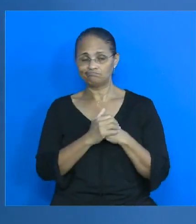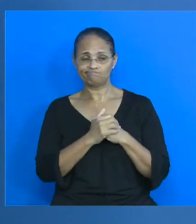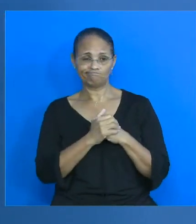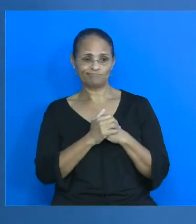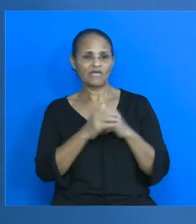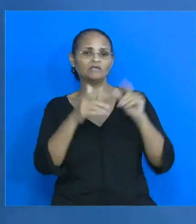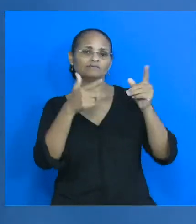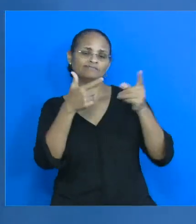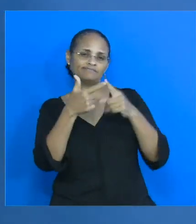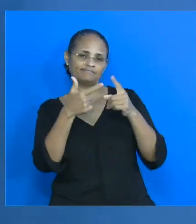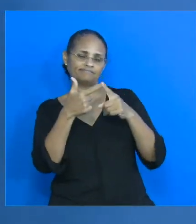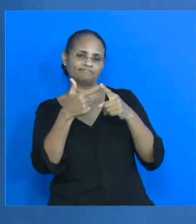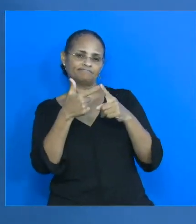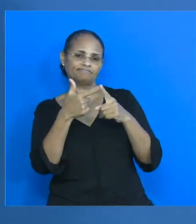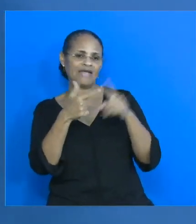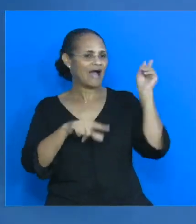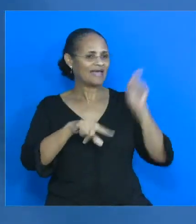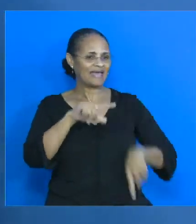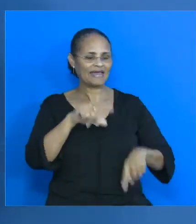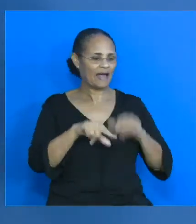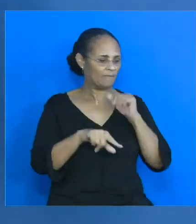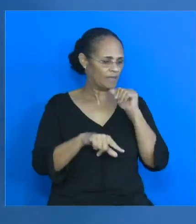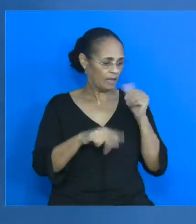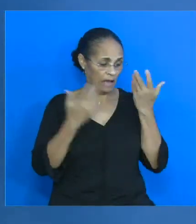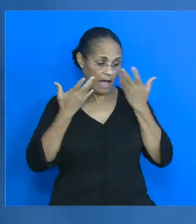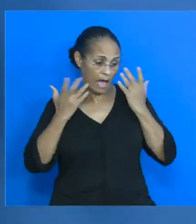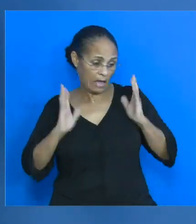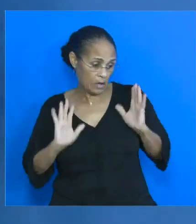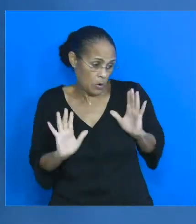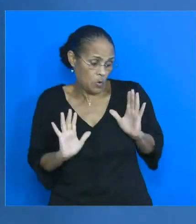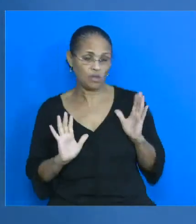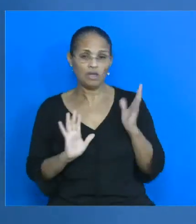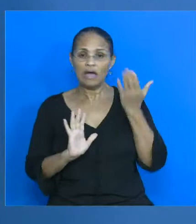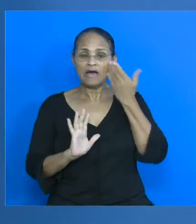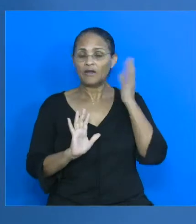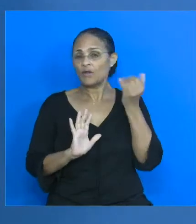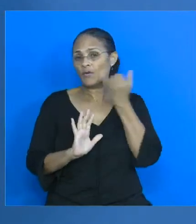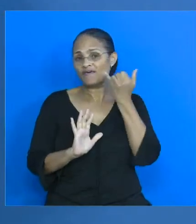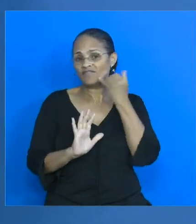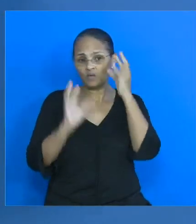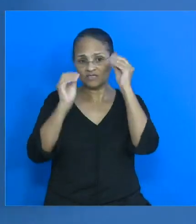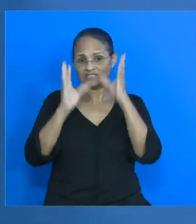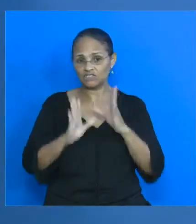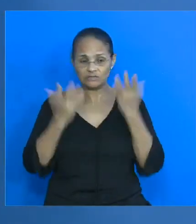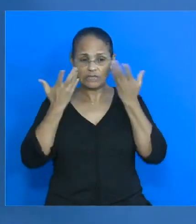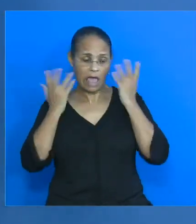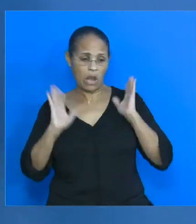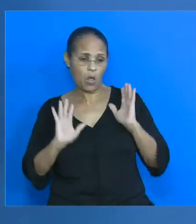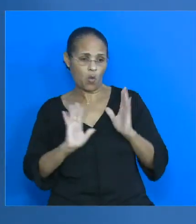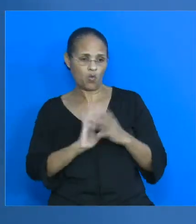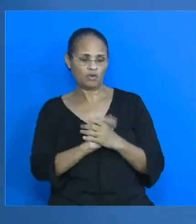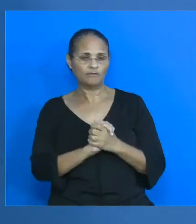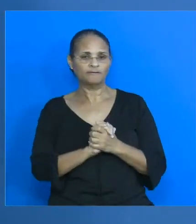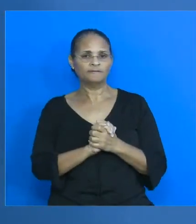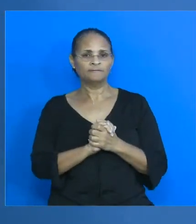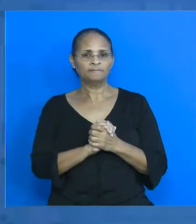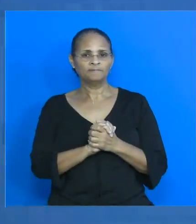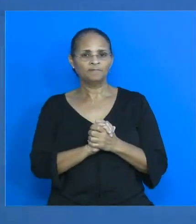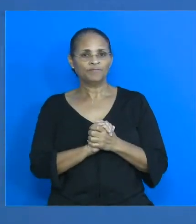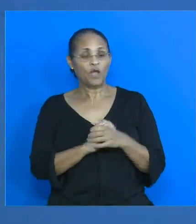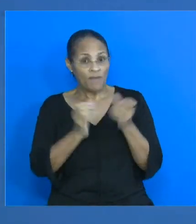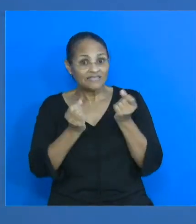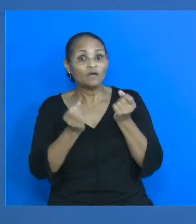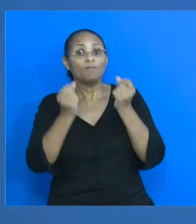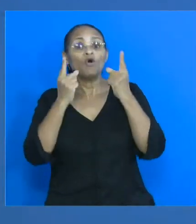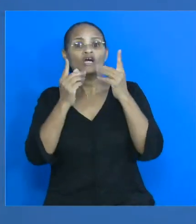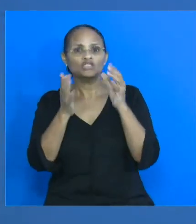My second being, I cannot because I'm unable to. I don't know. No. but you don't know if any of them were teachers? No. Okay. It may surprise you,